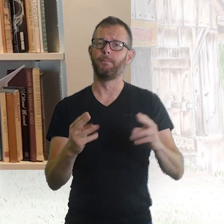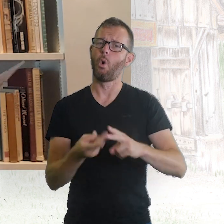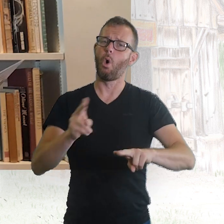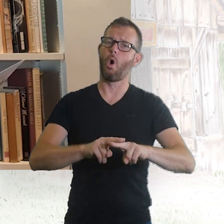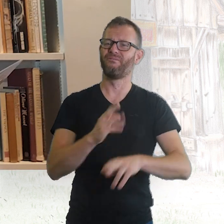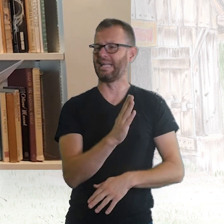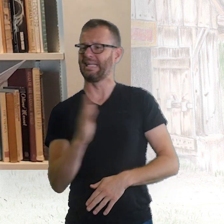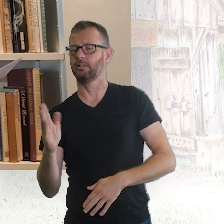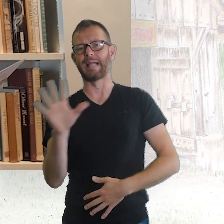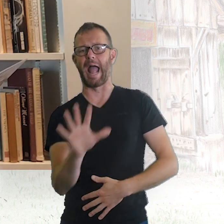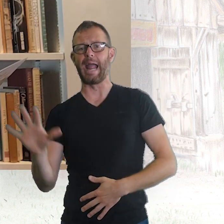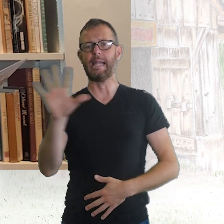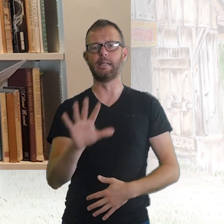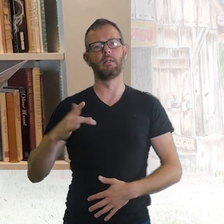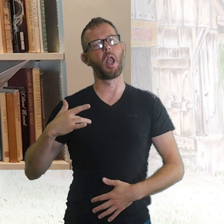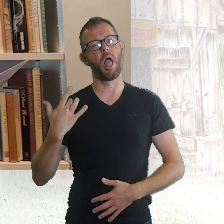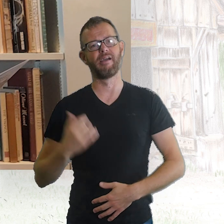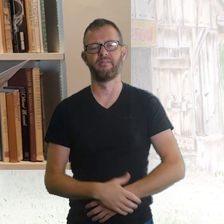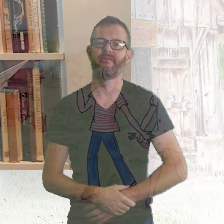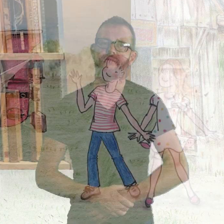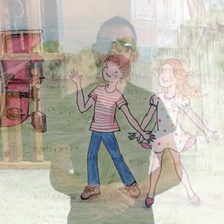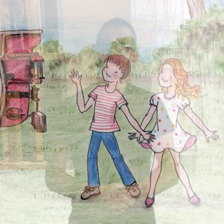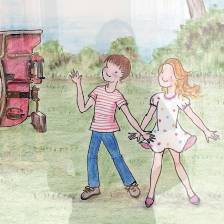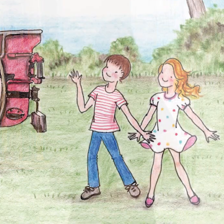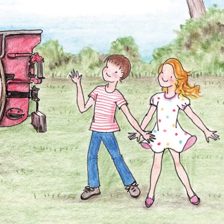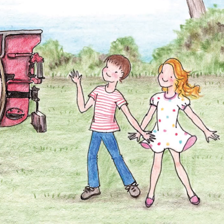Museum of East Anglian Life.